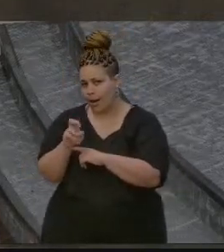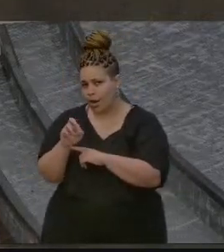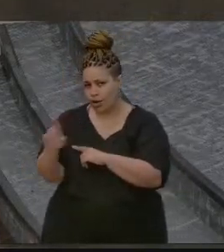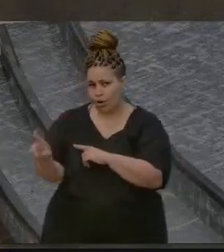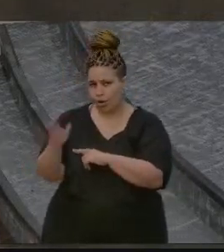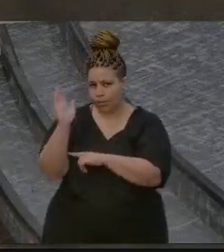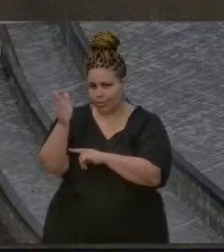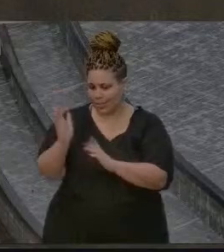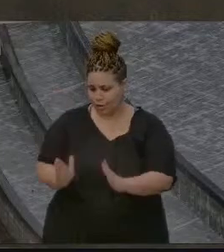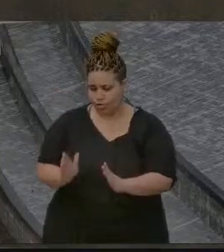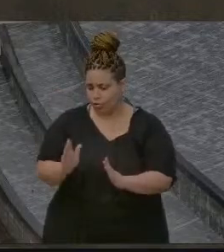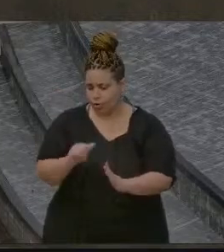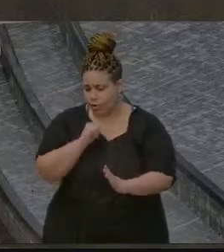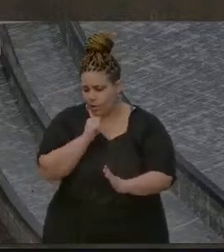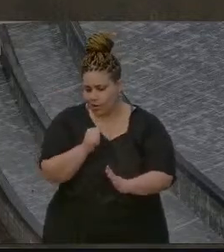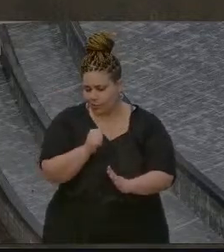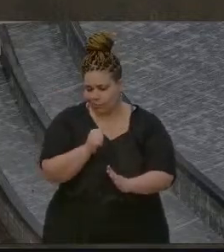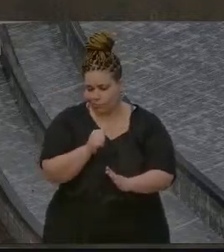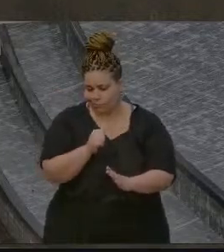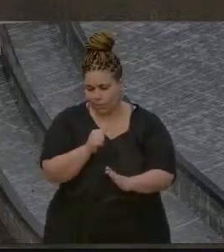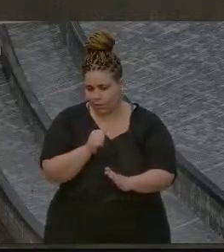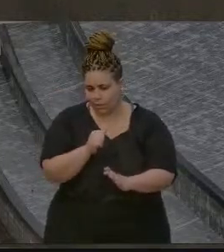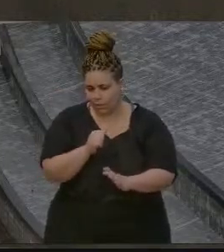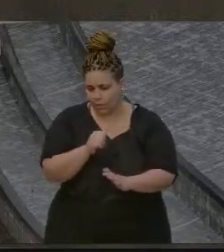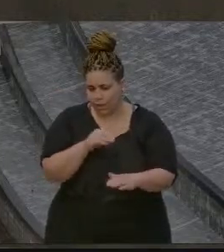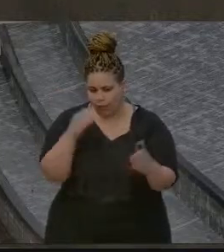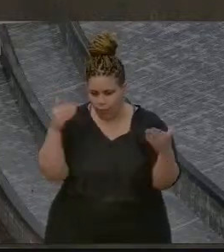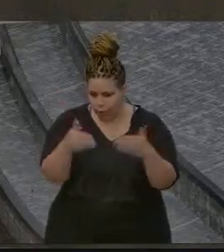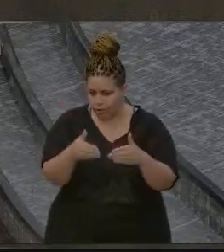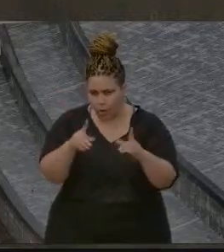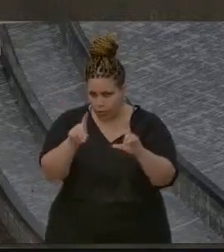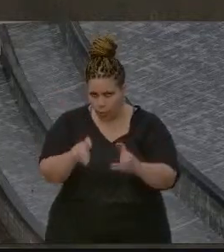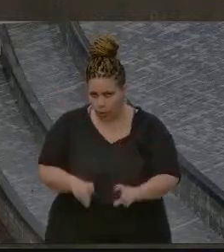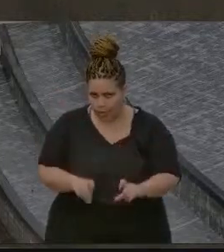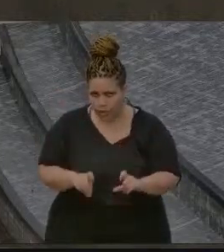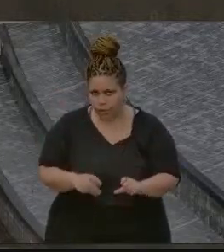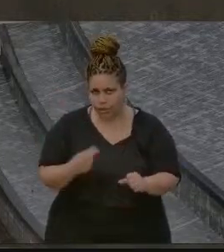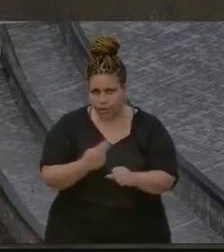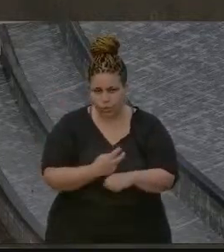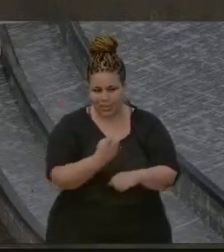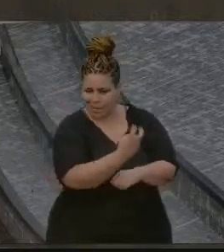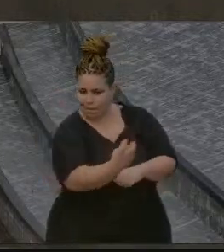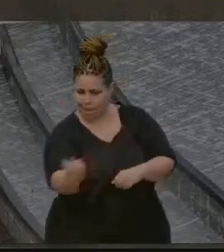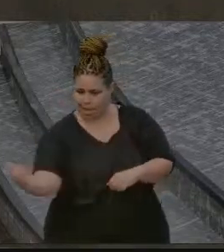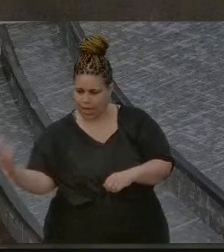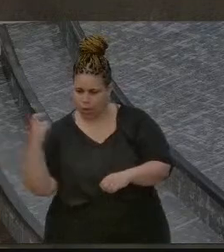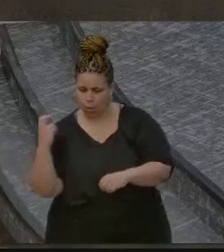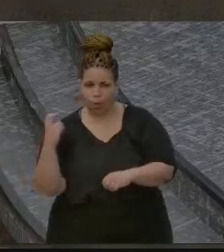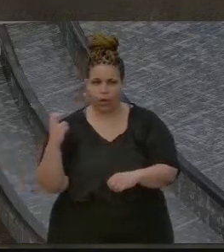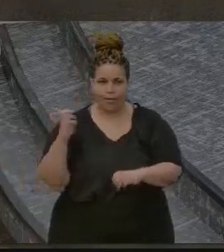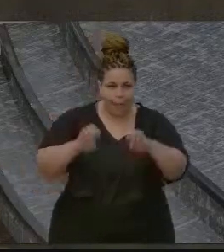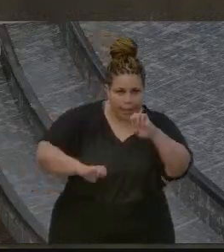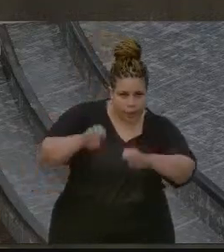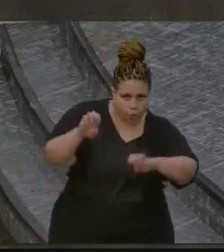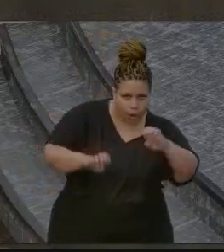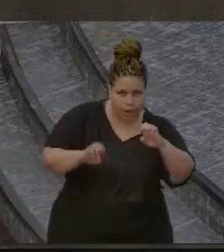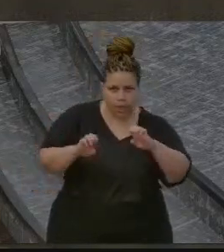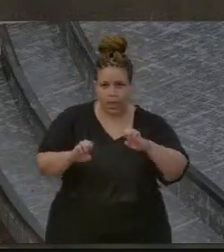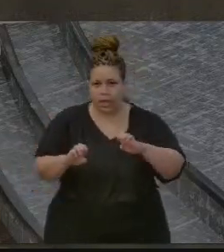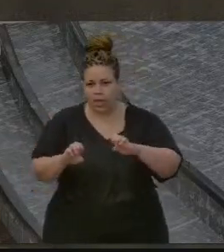not specifically address the questions about a panel being used to evaluate the complaint. And there were